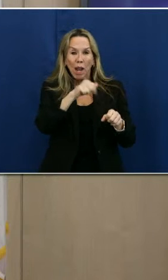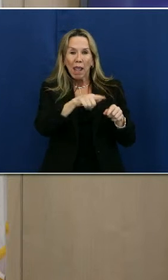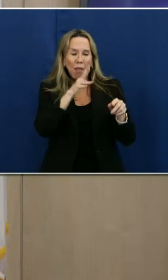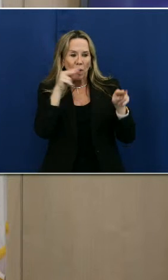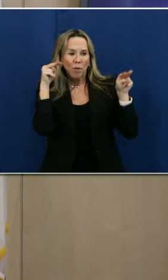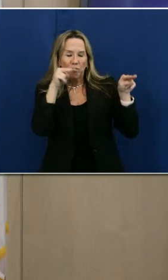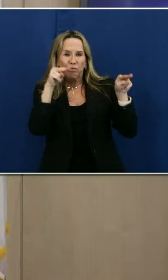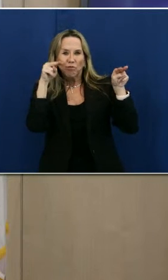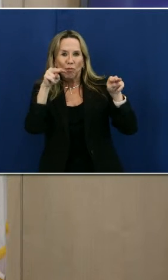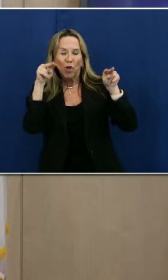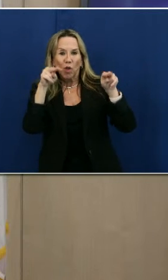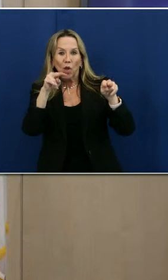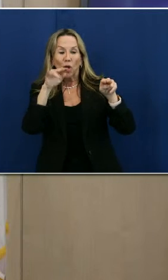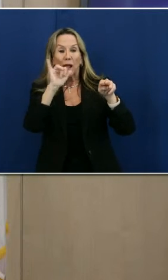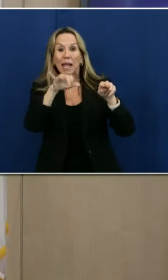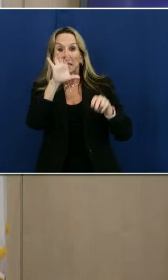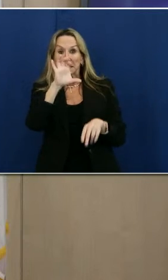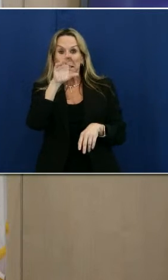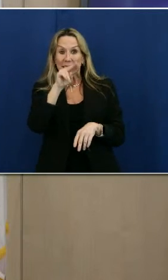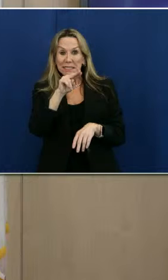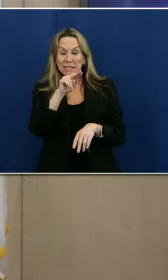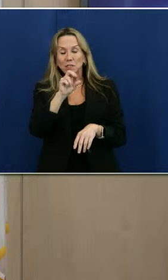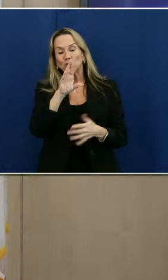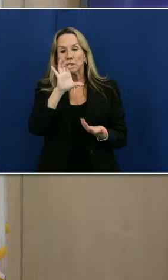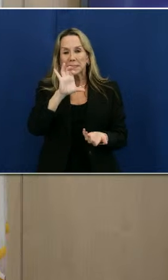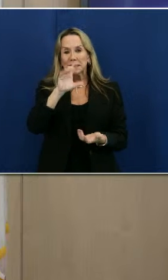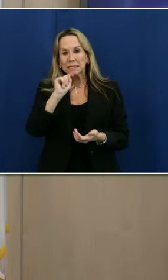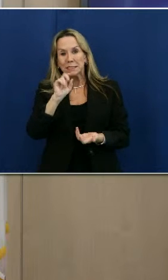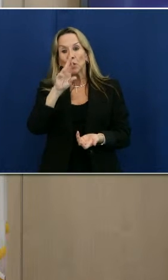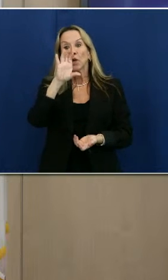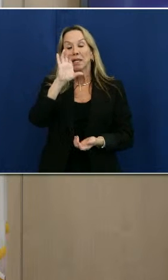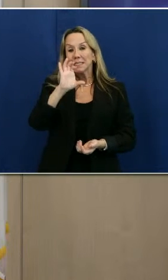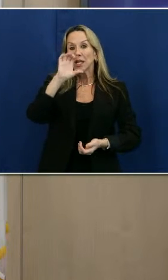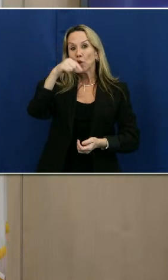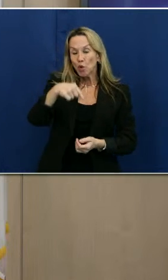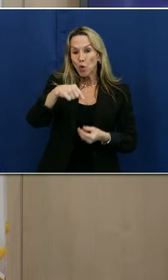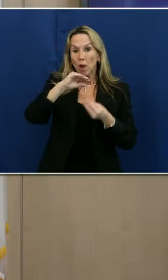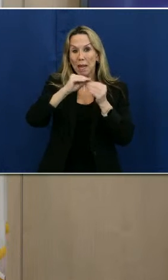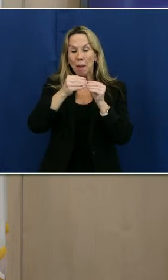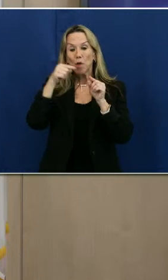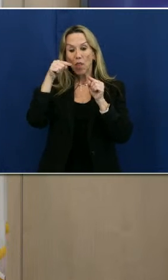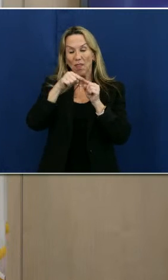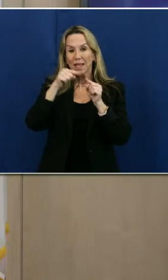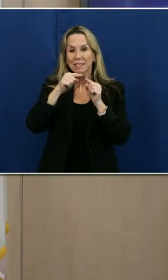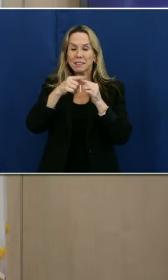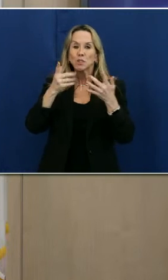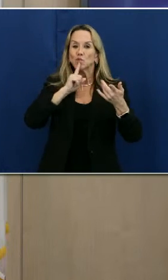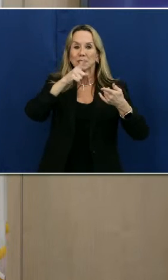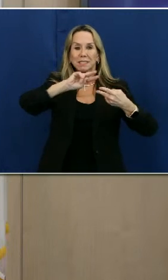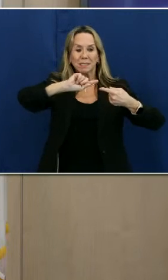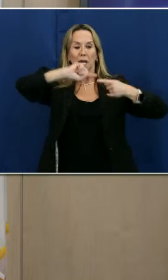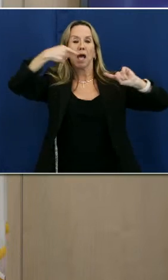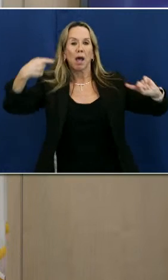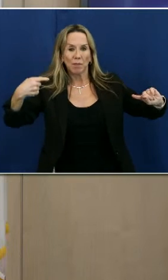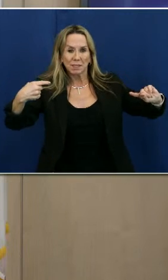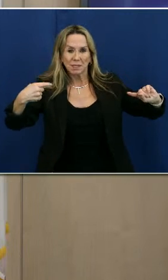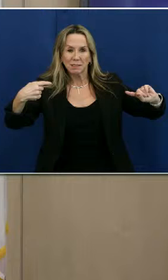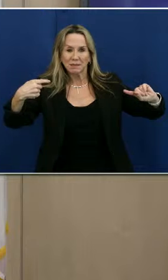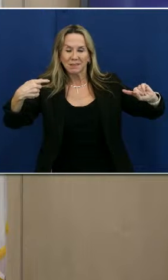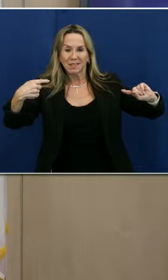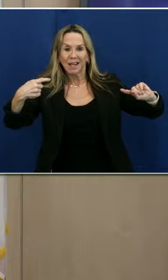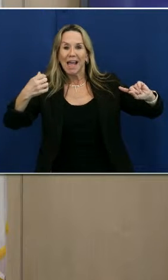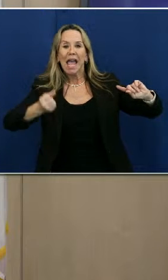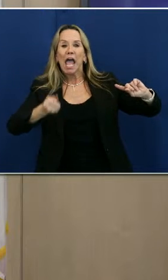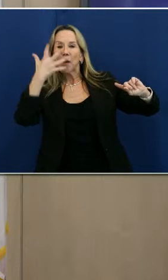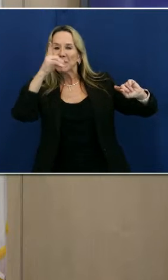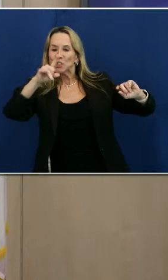And the CN, CT, or CQ number is inversely related, that is oppositely related to how much you start